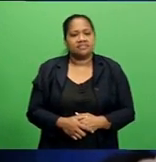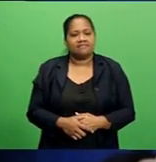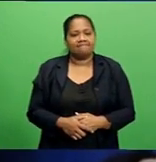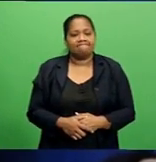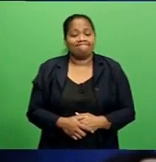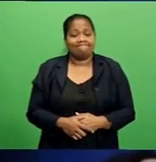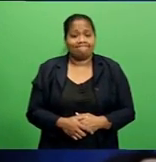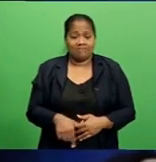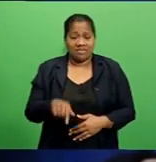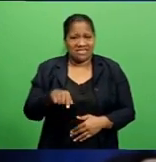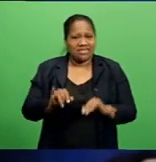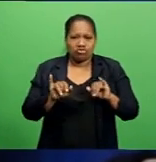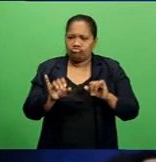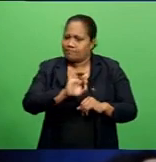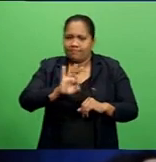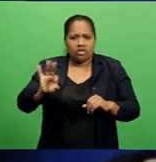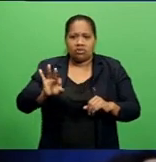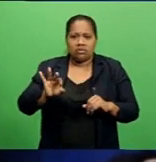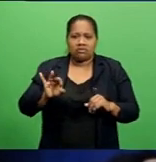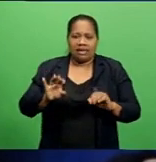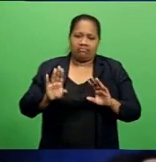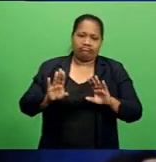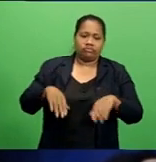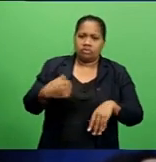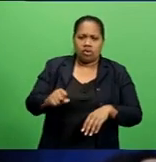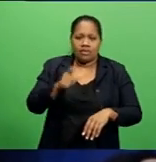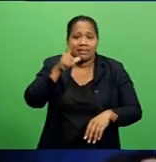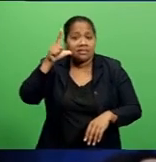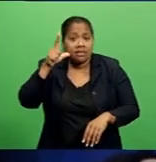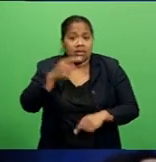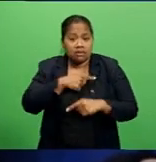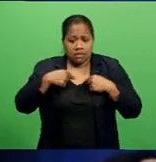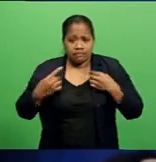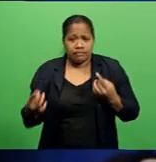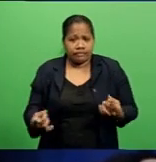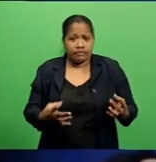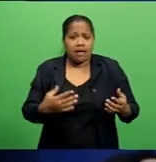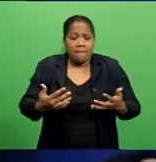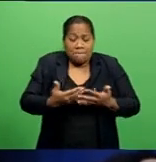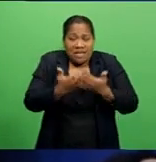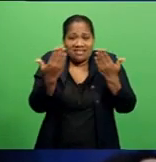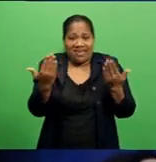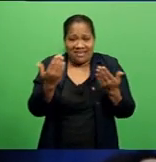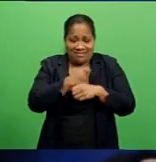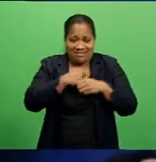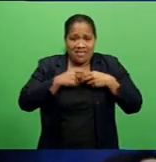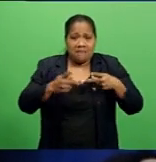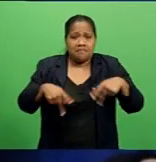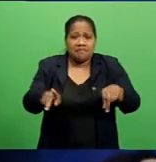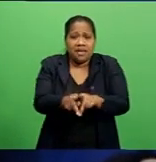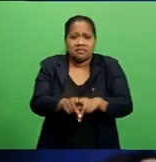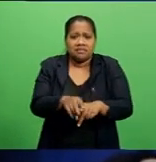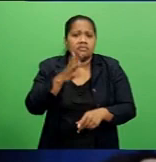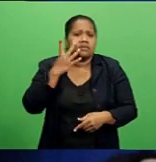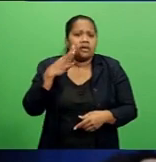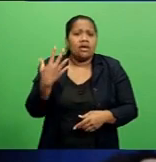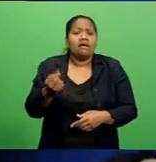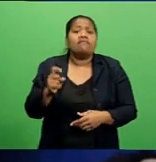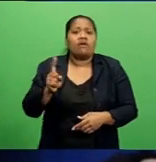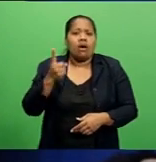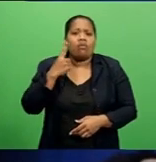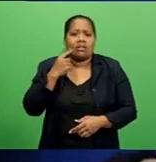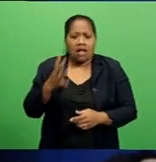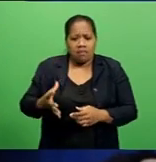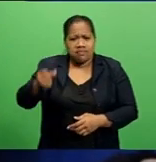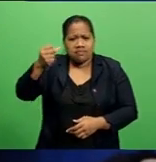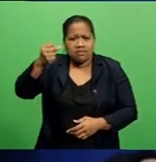This matter shouldn't be taken lightly. Even yesterday, we were preparing for a birthday at our place in Tuilovoni when there was a water cut.